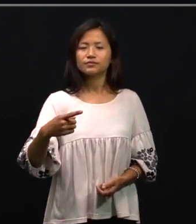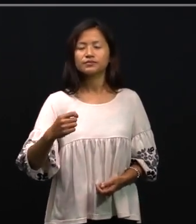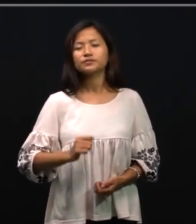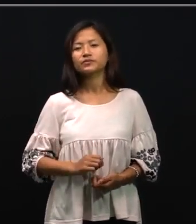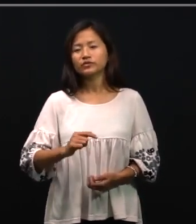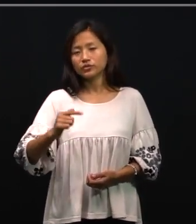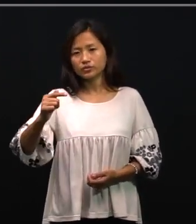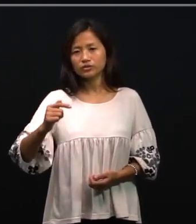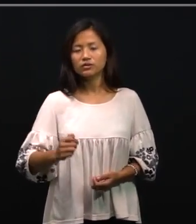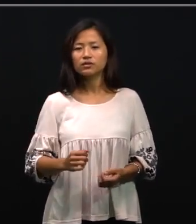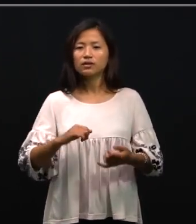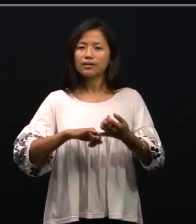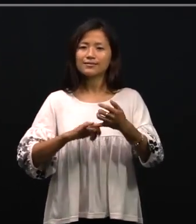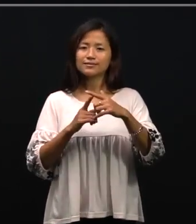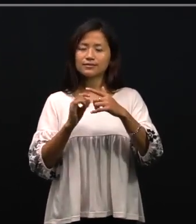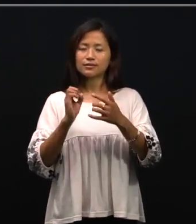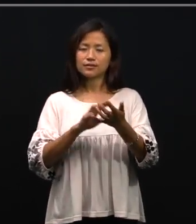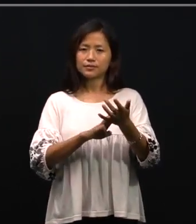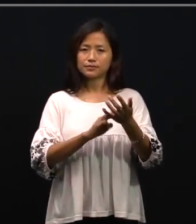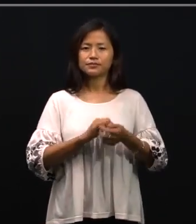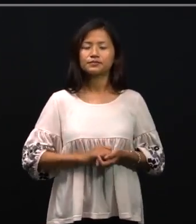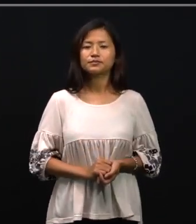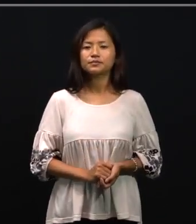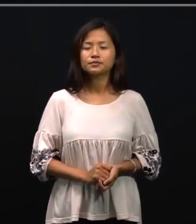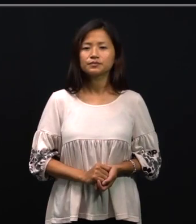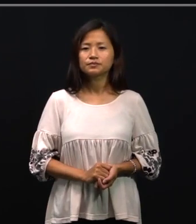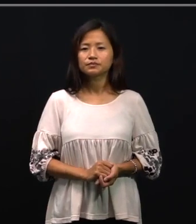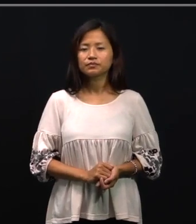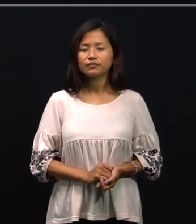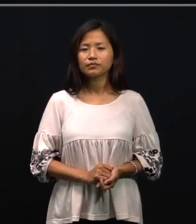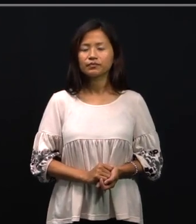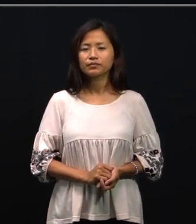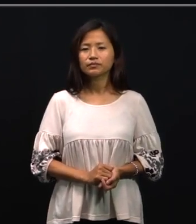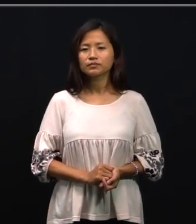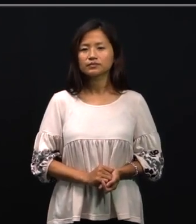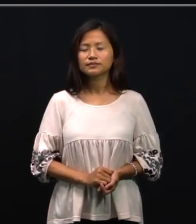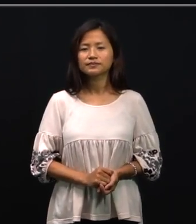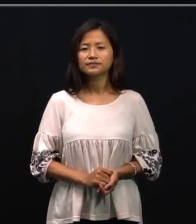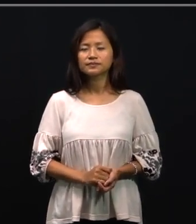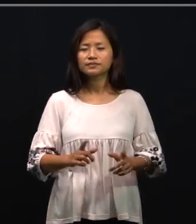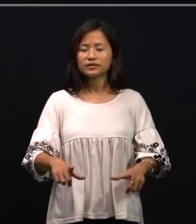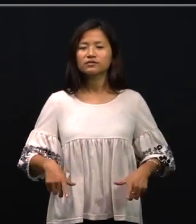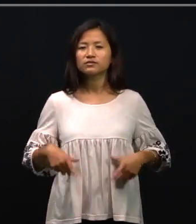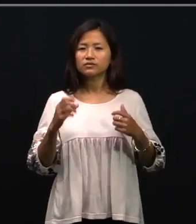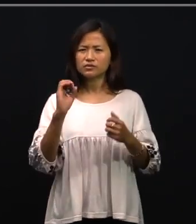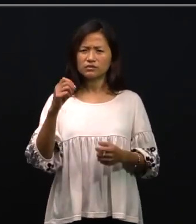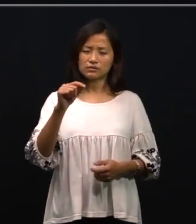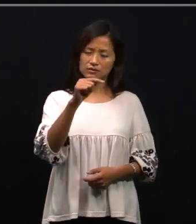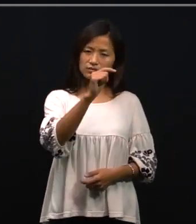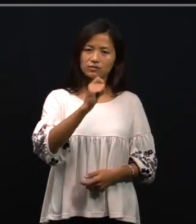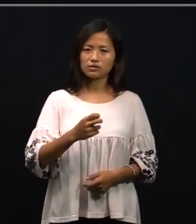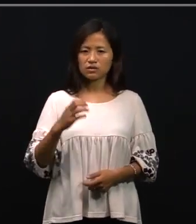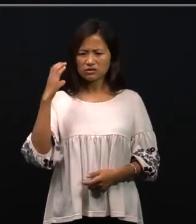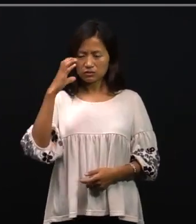a response to stimuli. So these features, living organisms, we are conscious